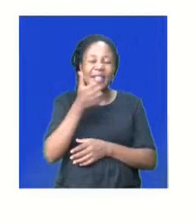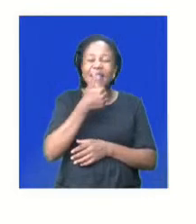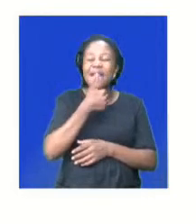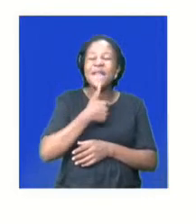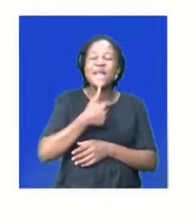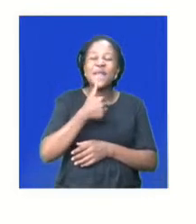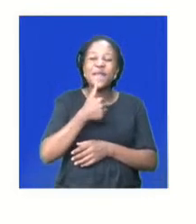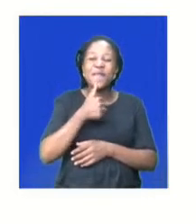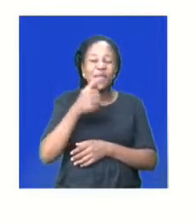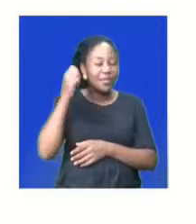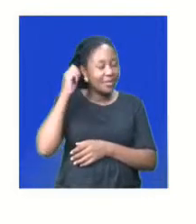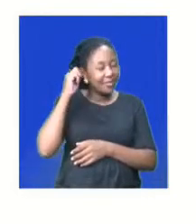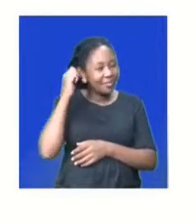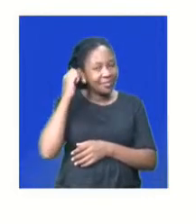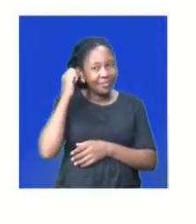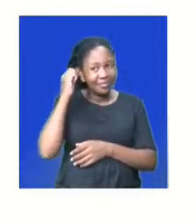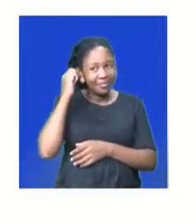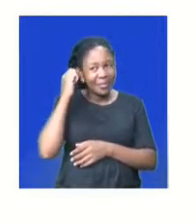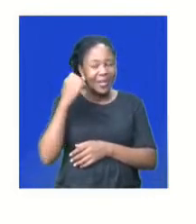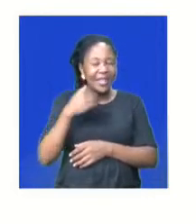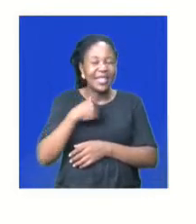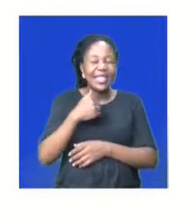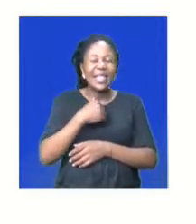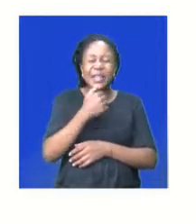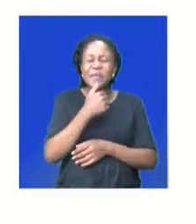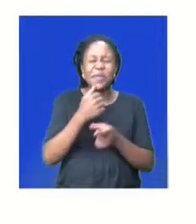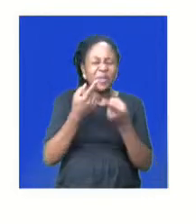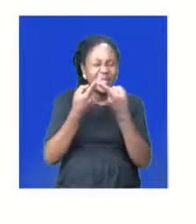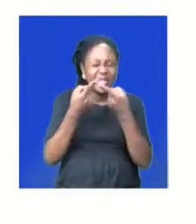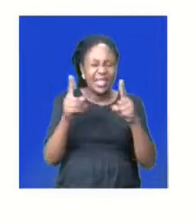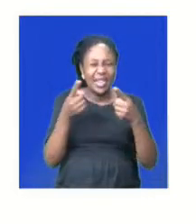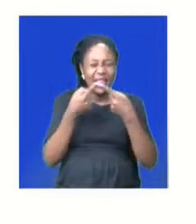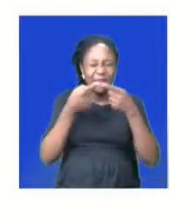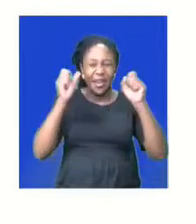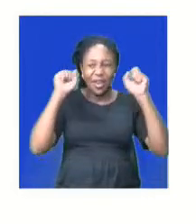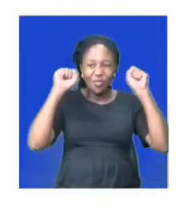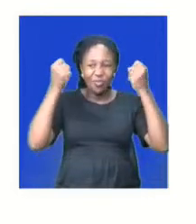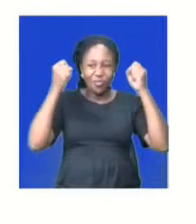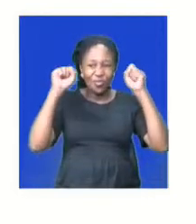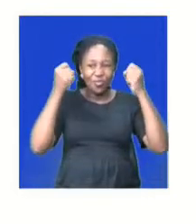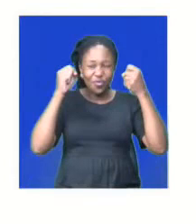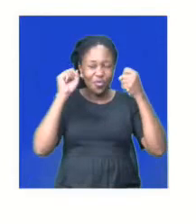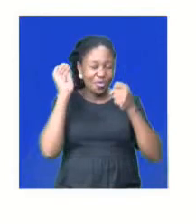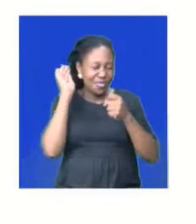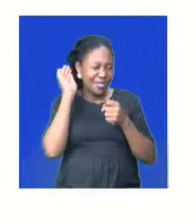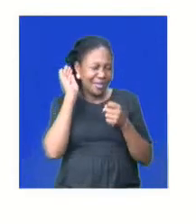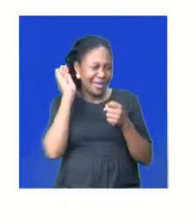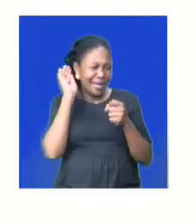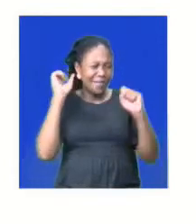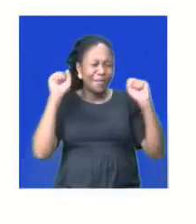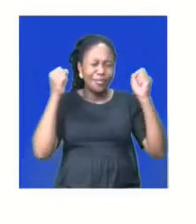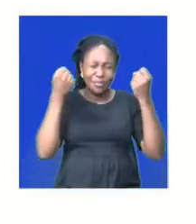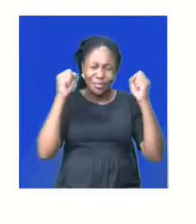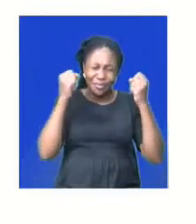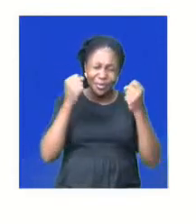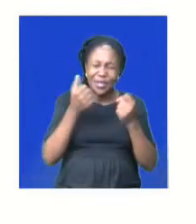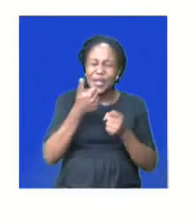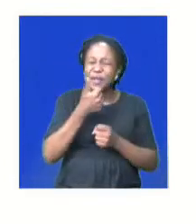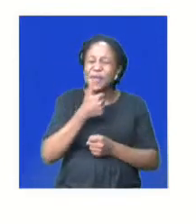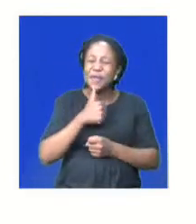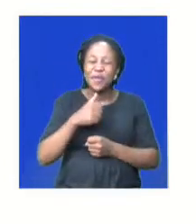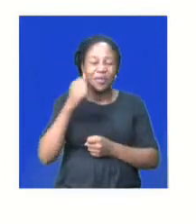hear, we listen to different sounds and hear different sounds using the ear.